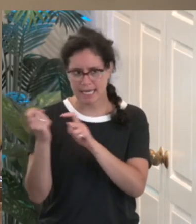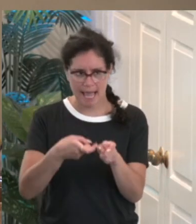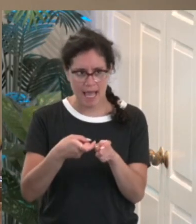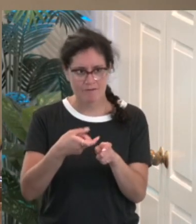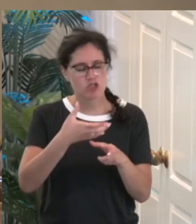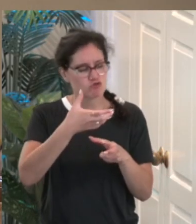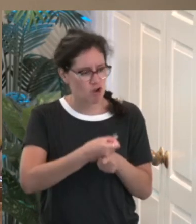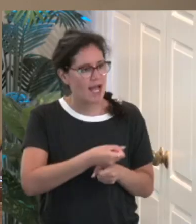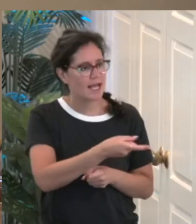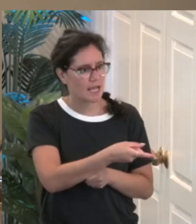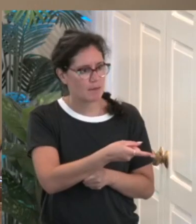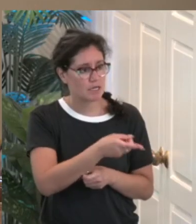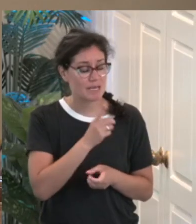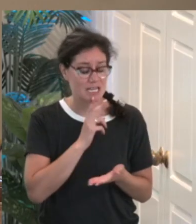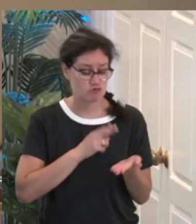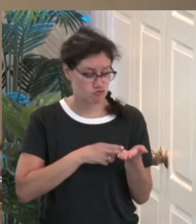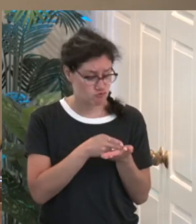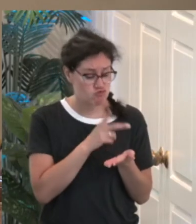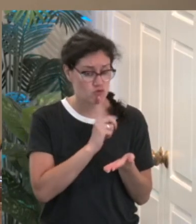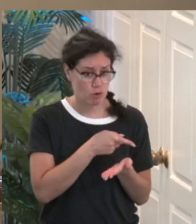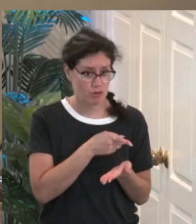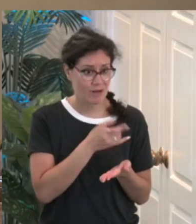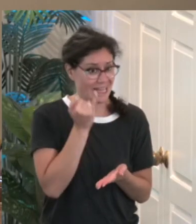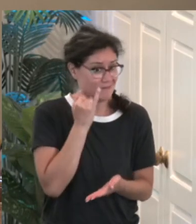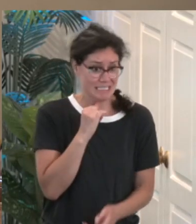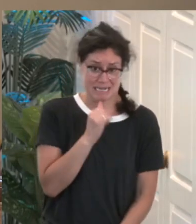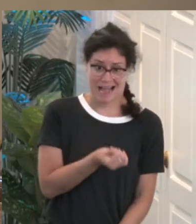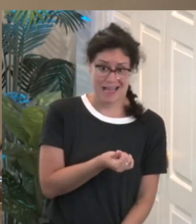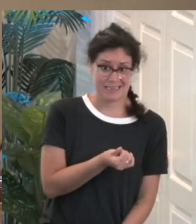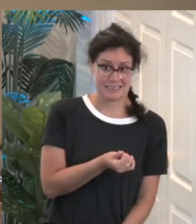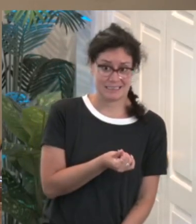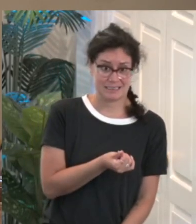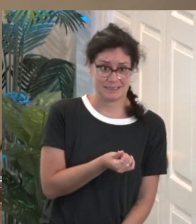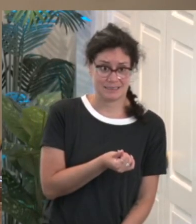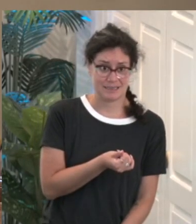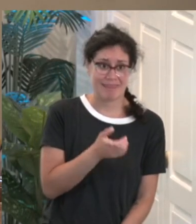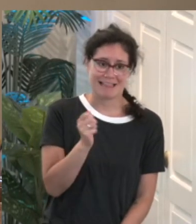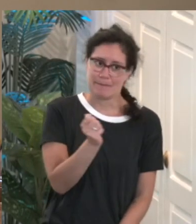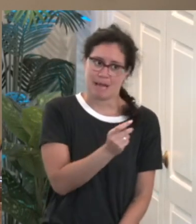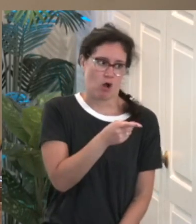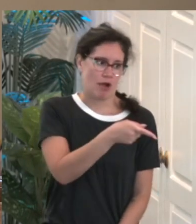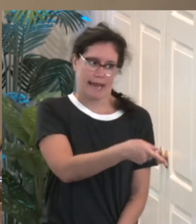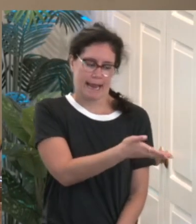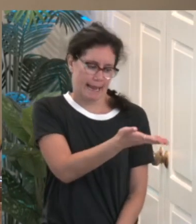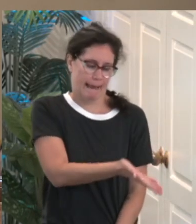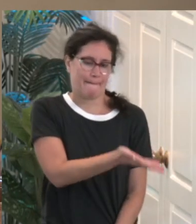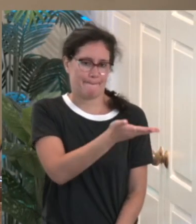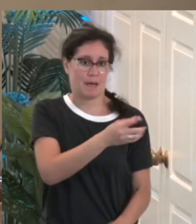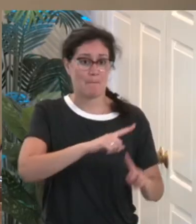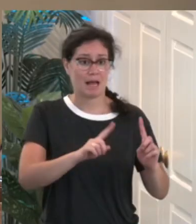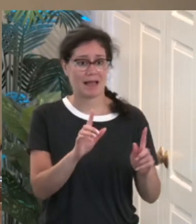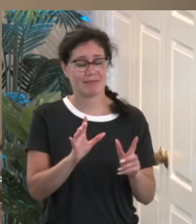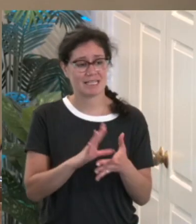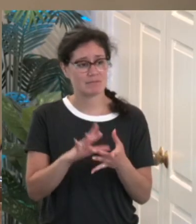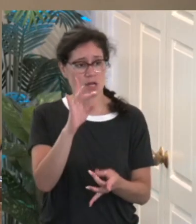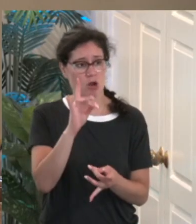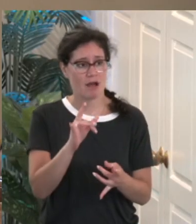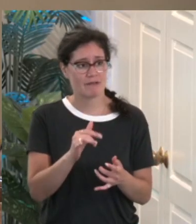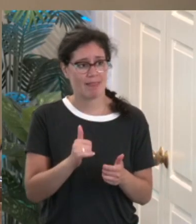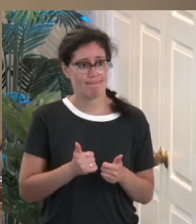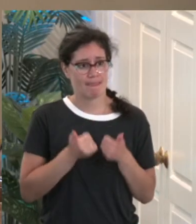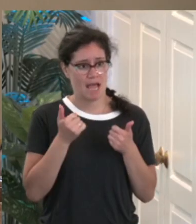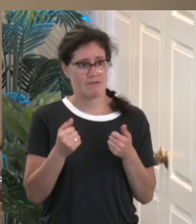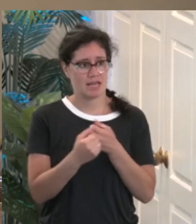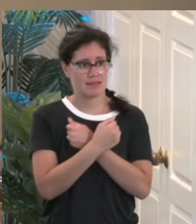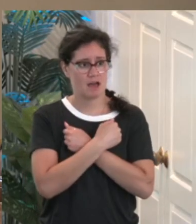him to be truthful. If he's not truthful, that's going to come back on him. But the spirit of life and love is